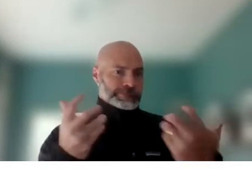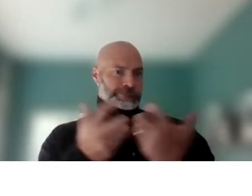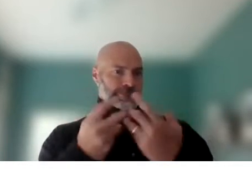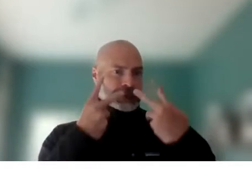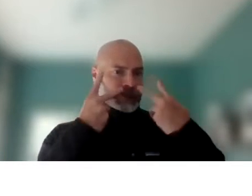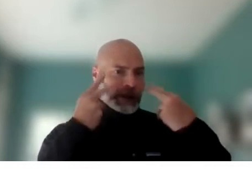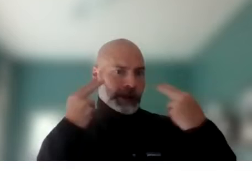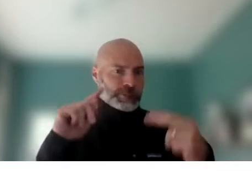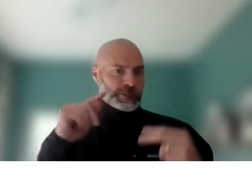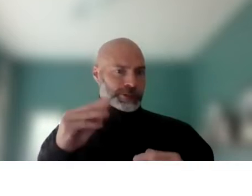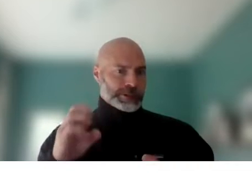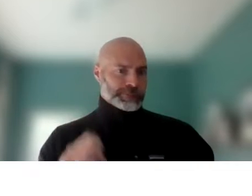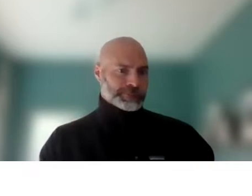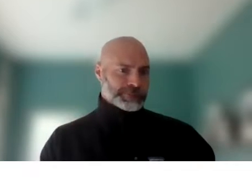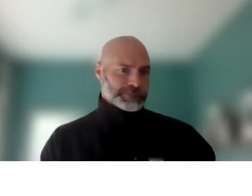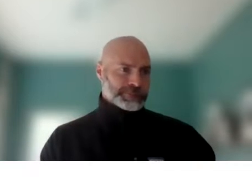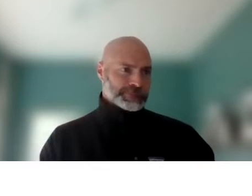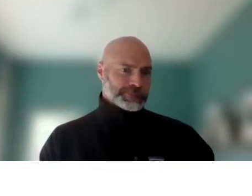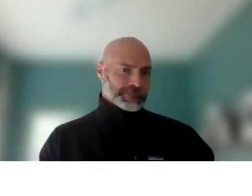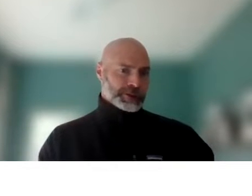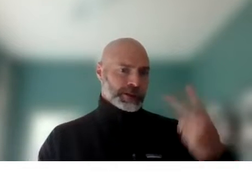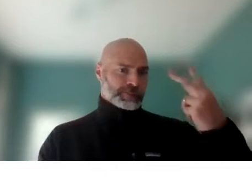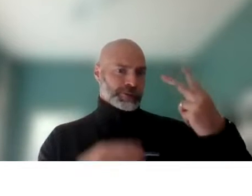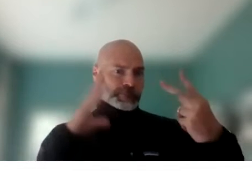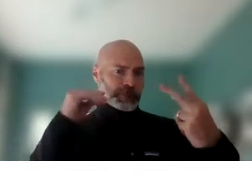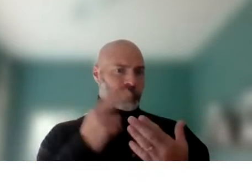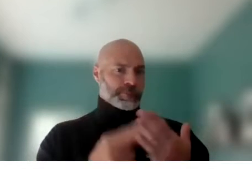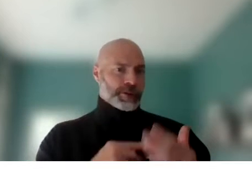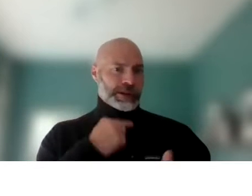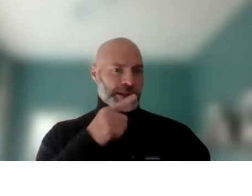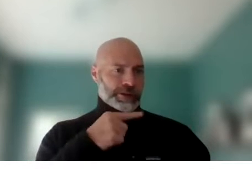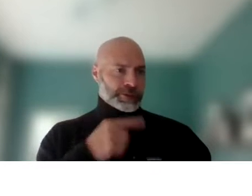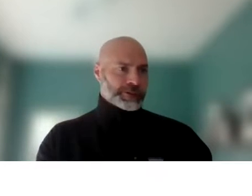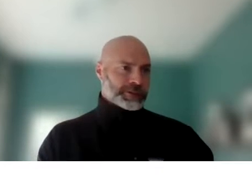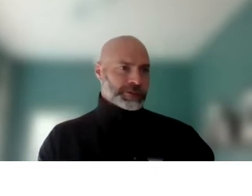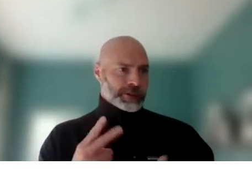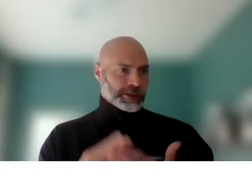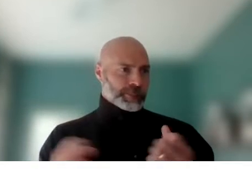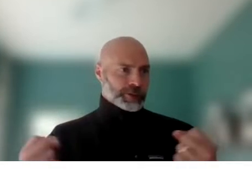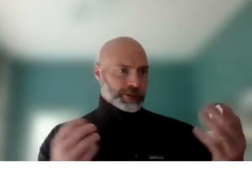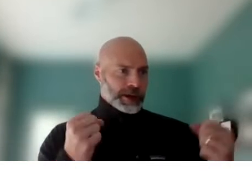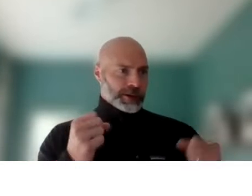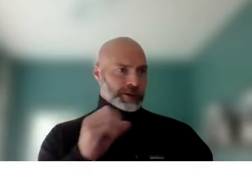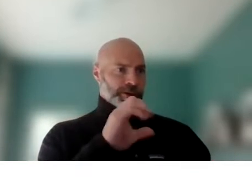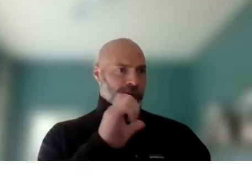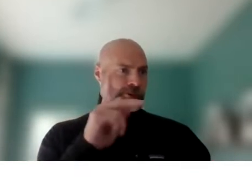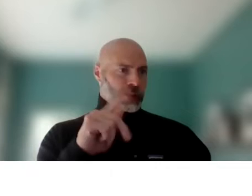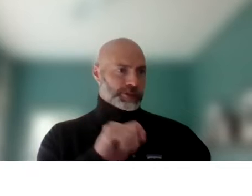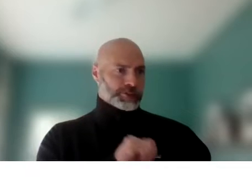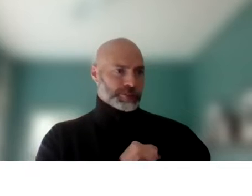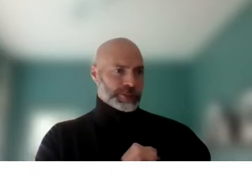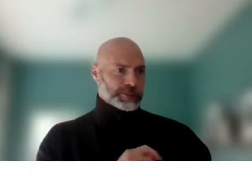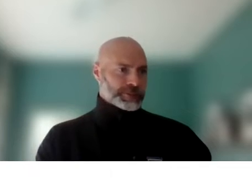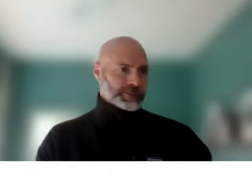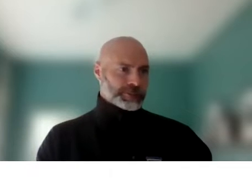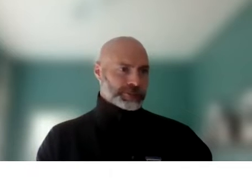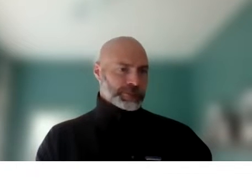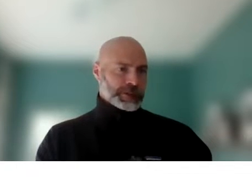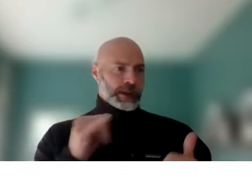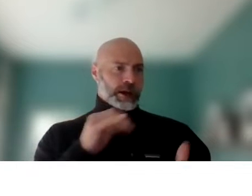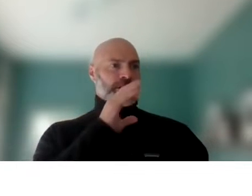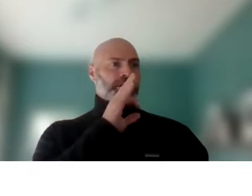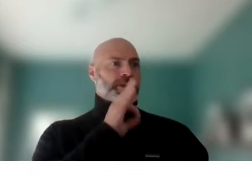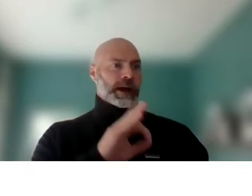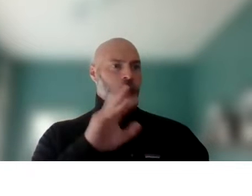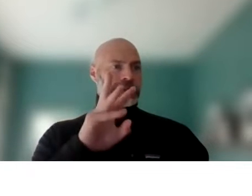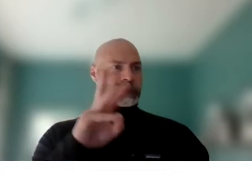It was around October when we took this. So good Halloween shot there. I have 2 boys. They're both hearing. They all use sign language to